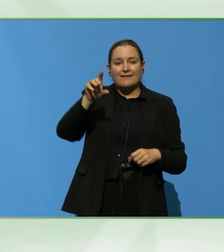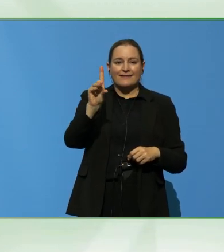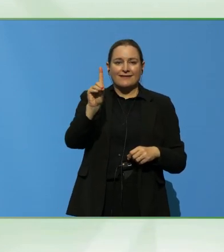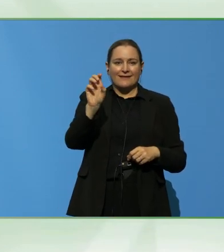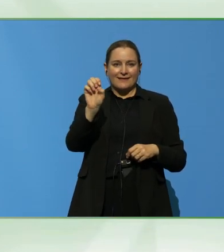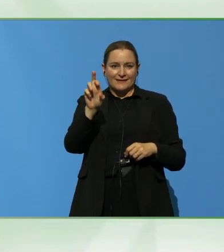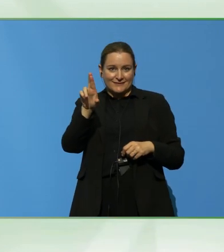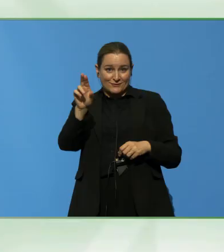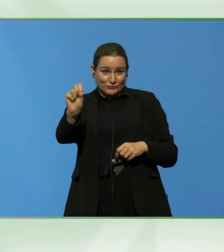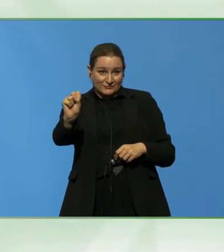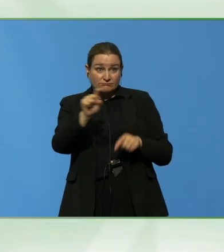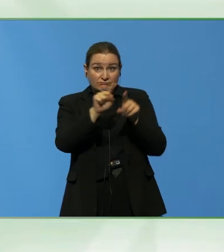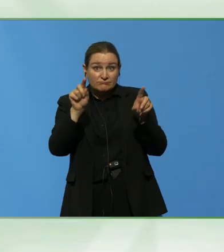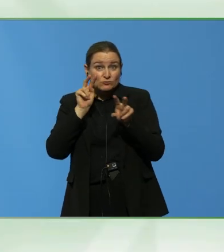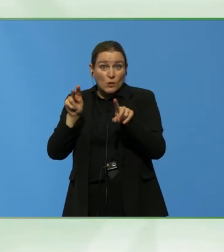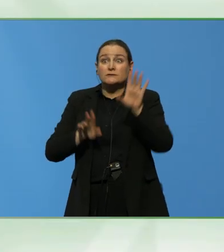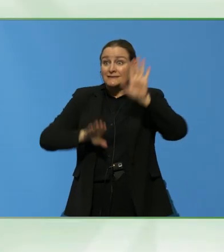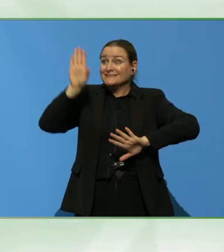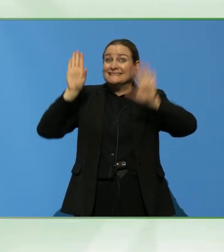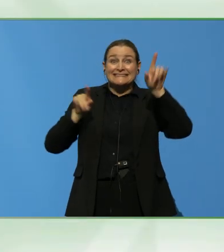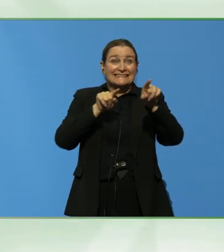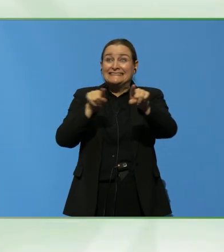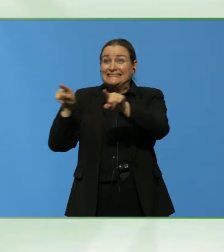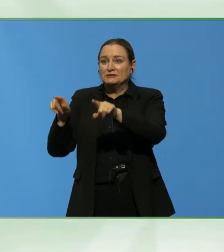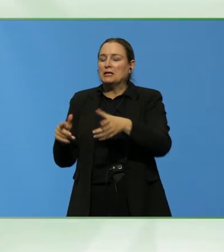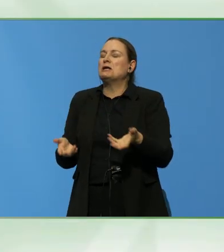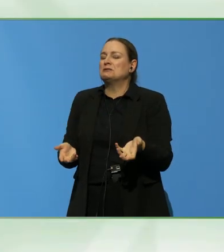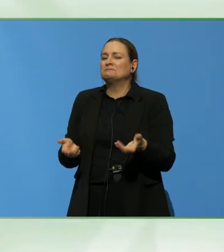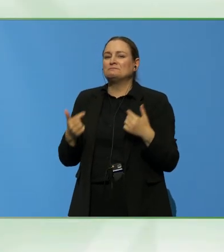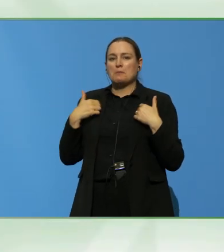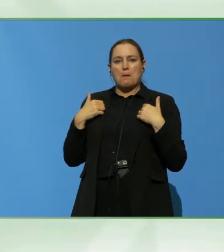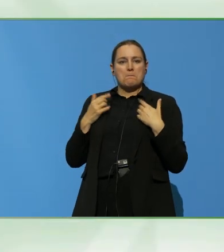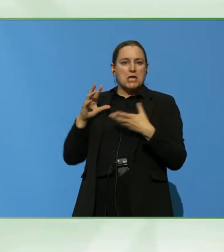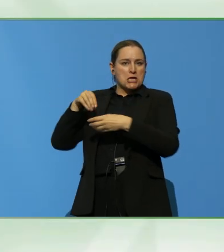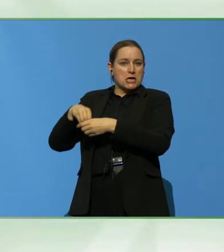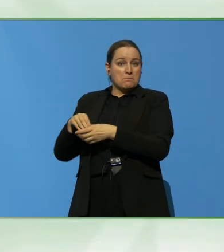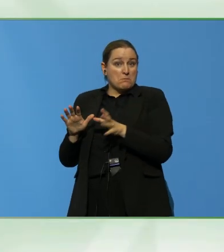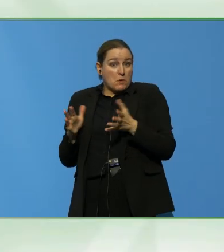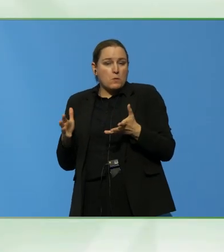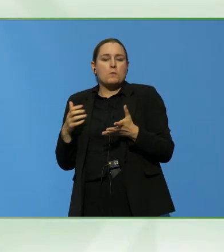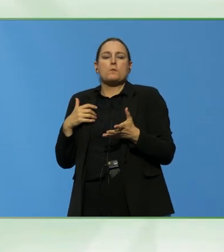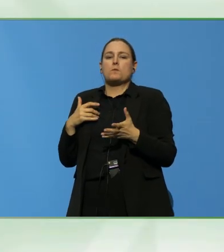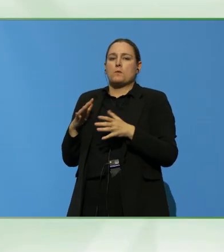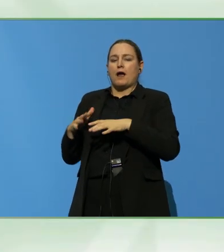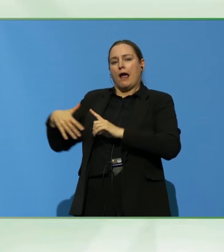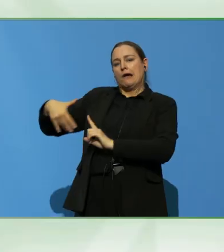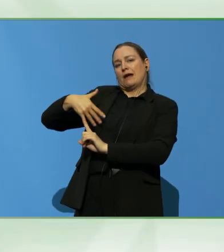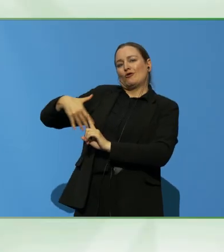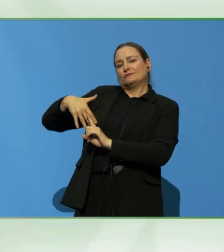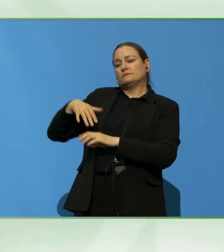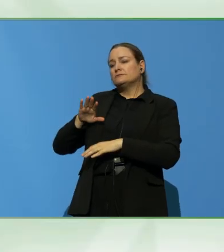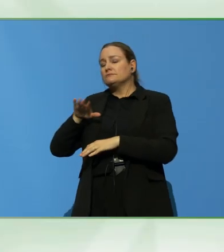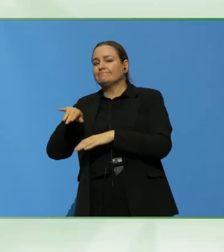I'm a massive EastEnders fan, and I consult on their storylines, on their representation